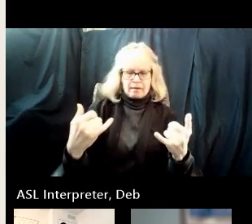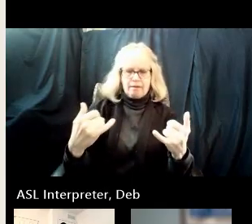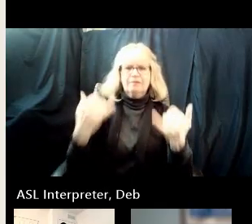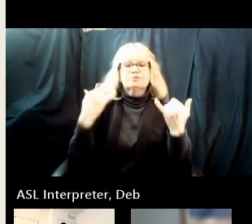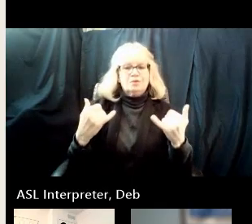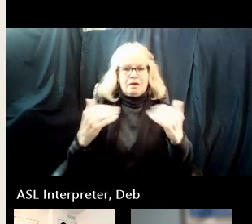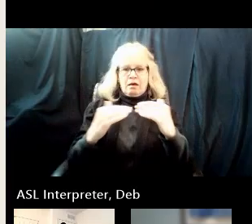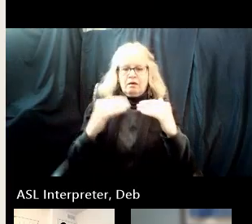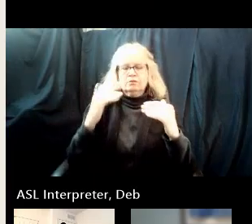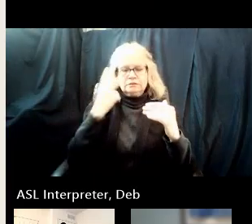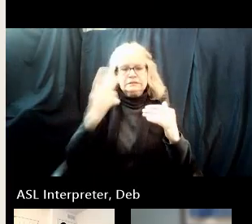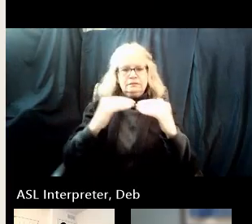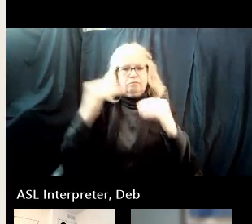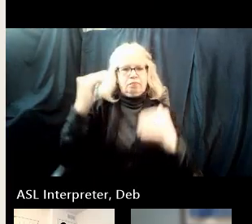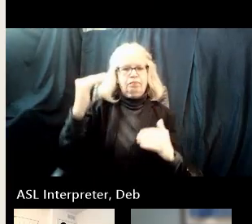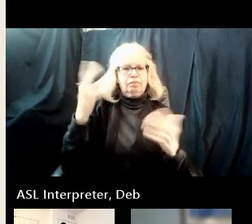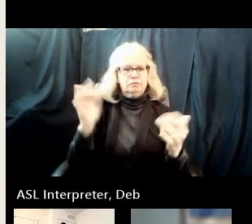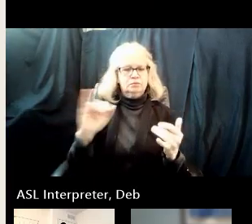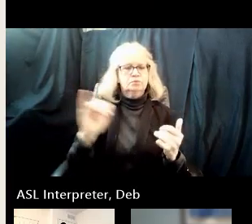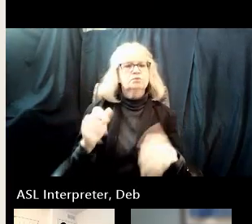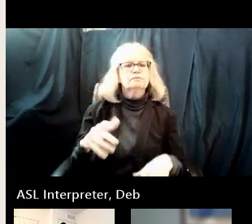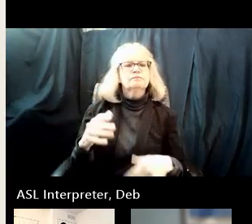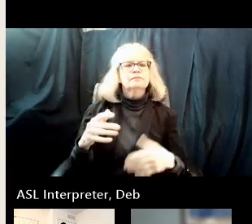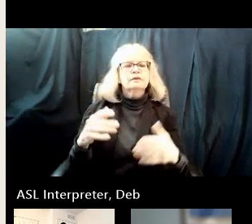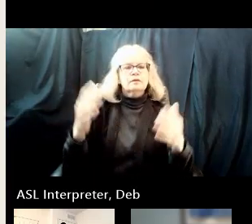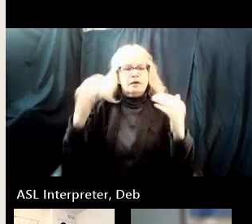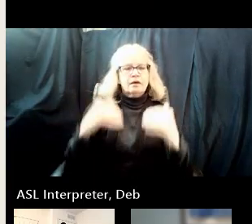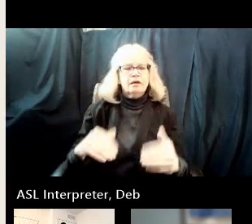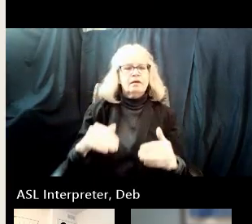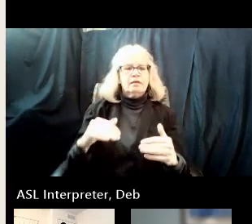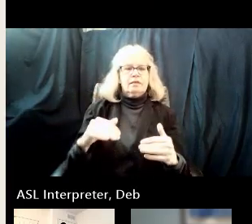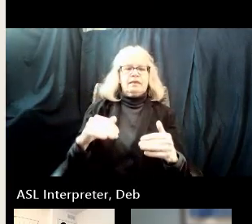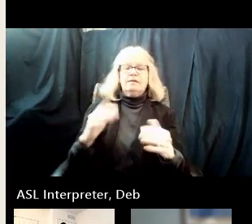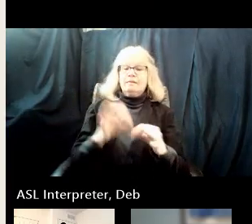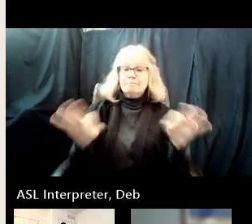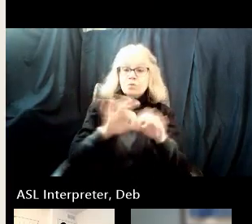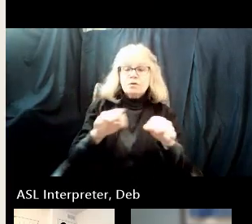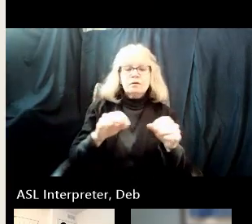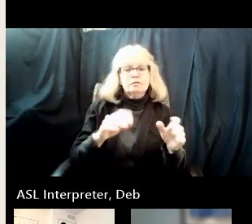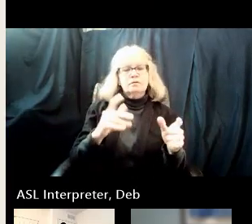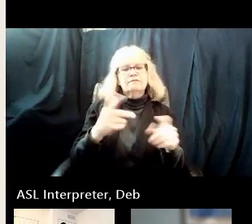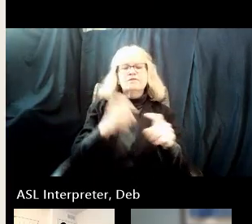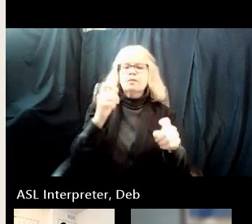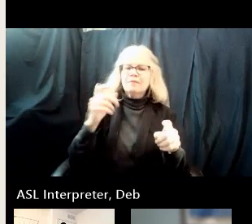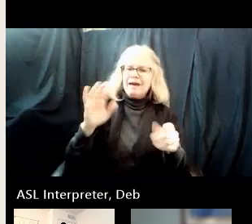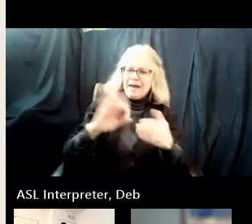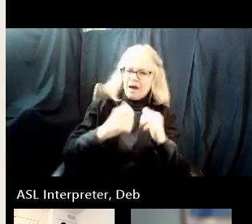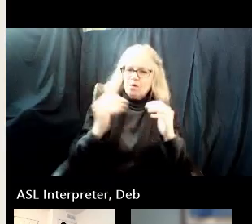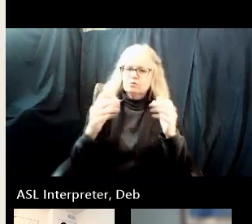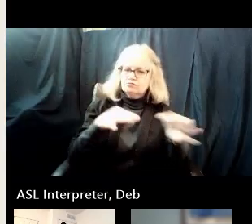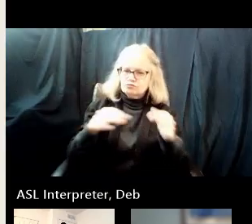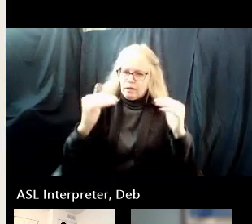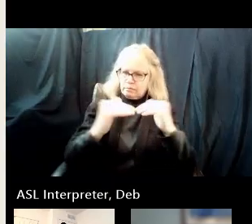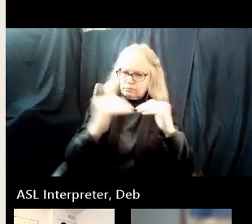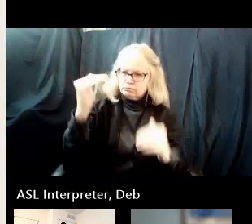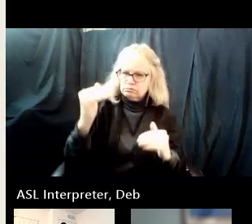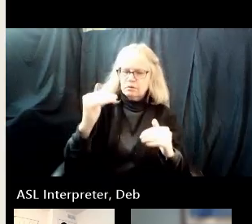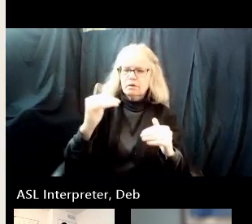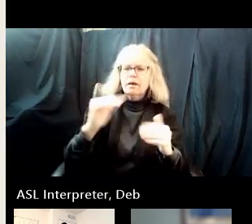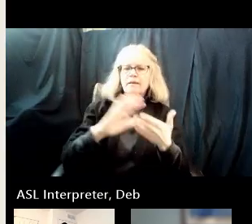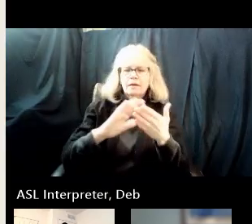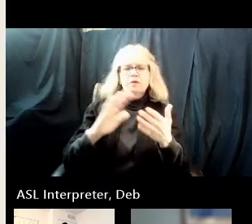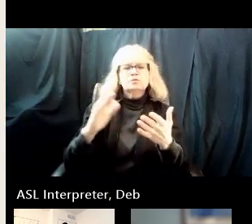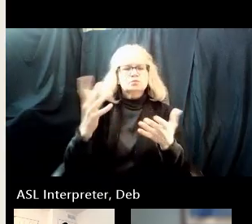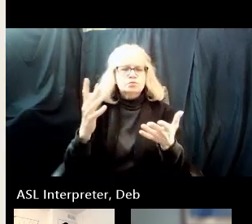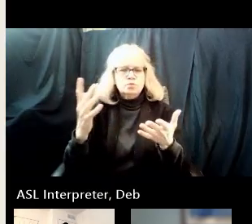inequities that we see. And then importantly, beginning to move from how we describe these disparities to responsibility and accountability. What